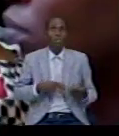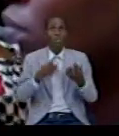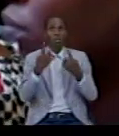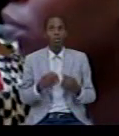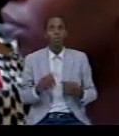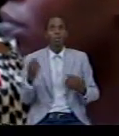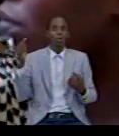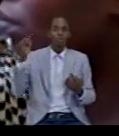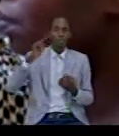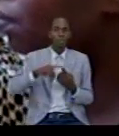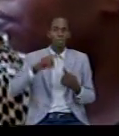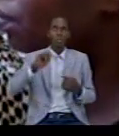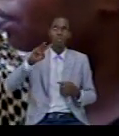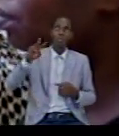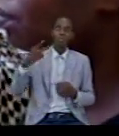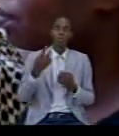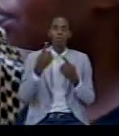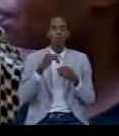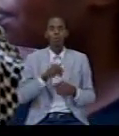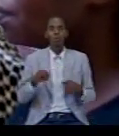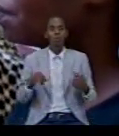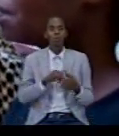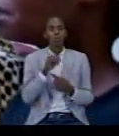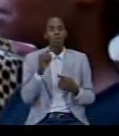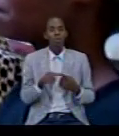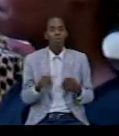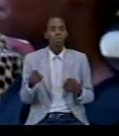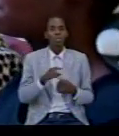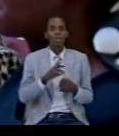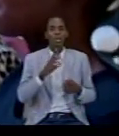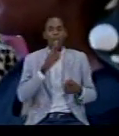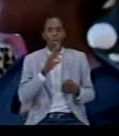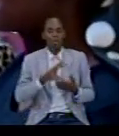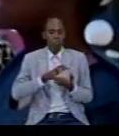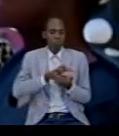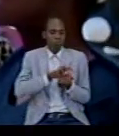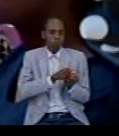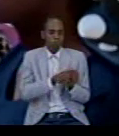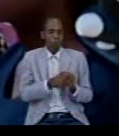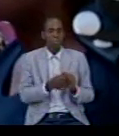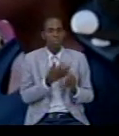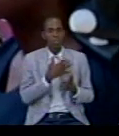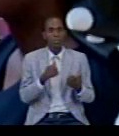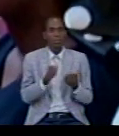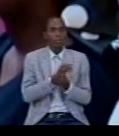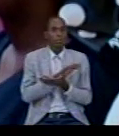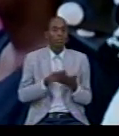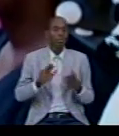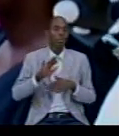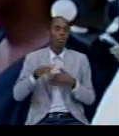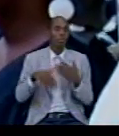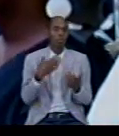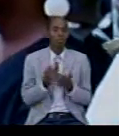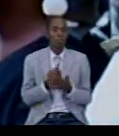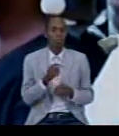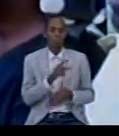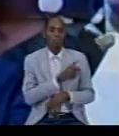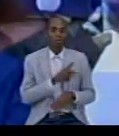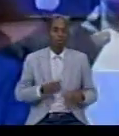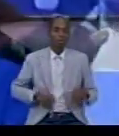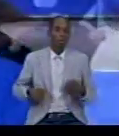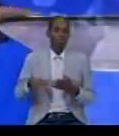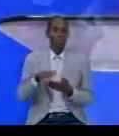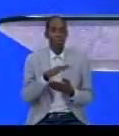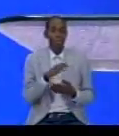the second coming, when he will thrash and crush and destroy all those kingdoms, and then